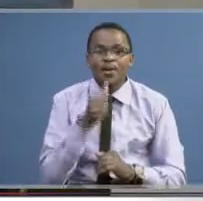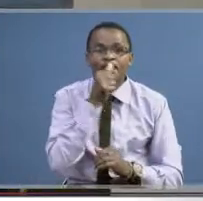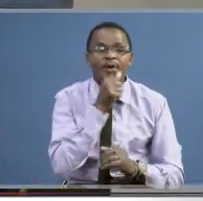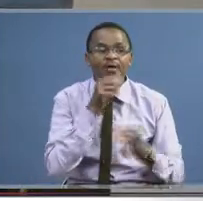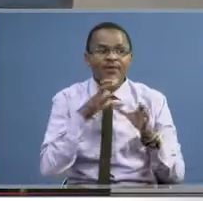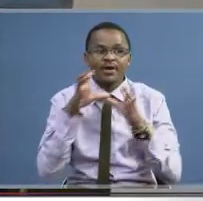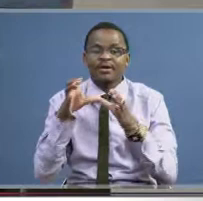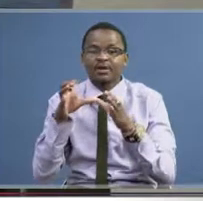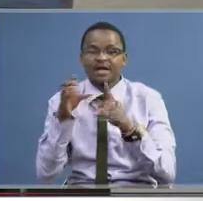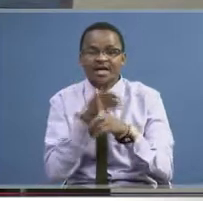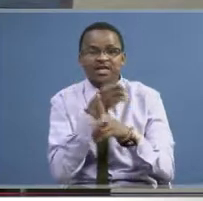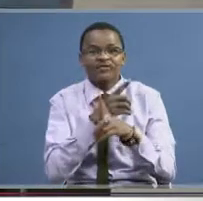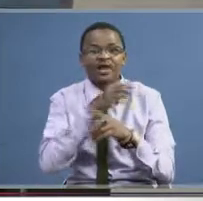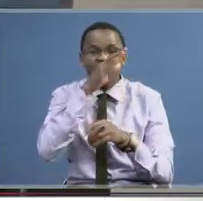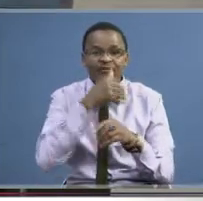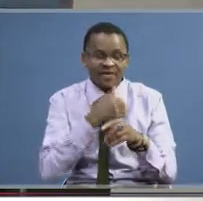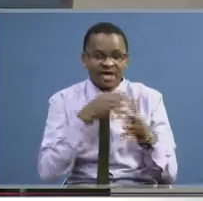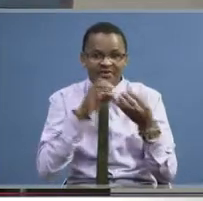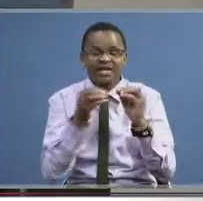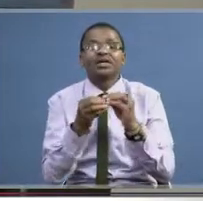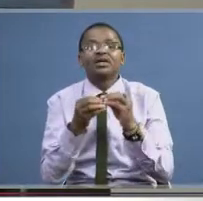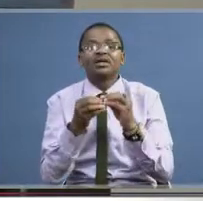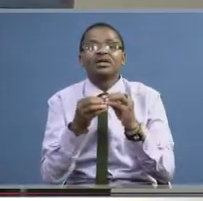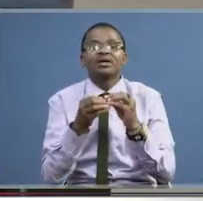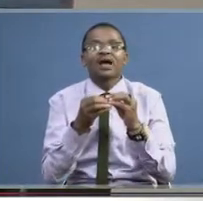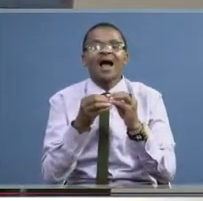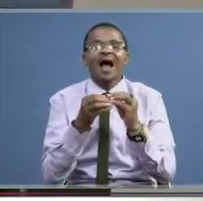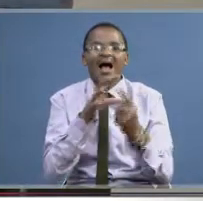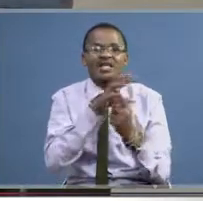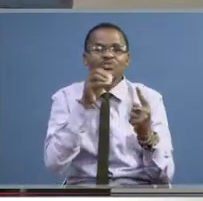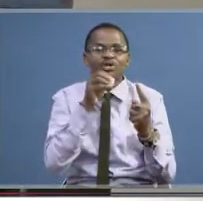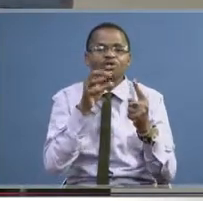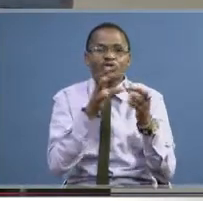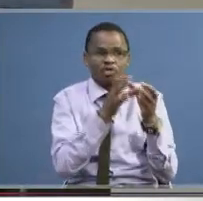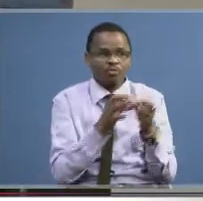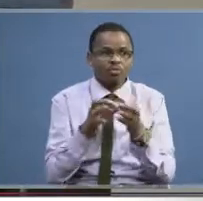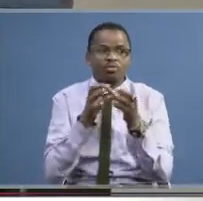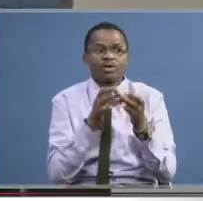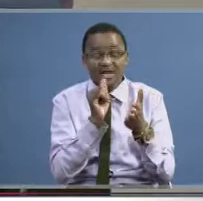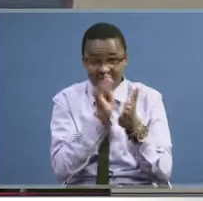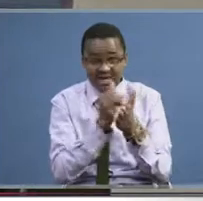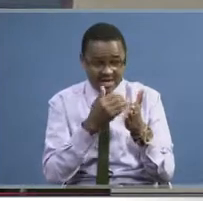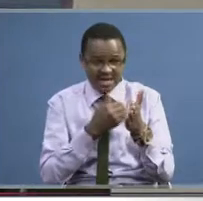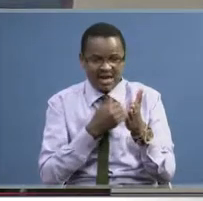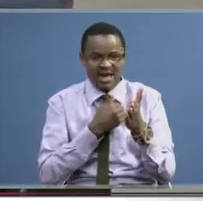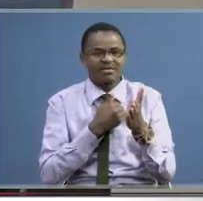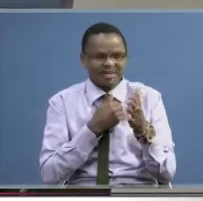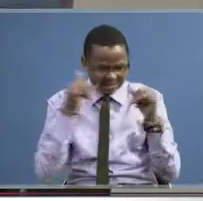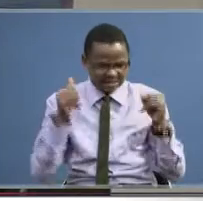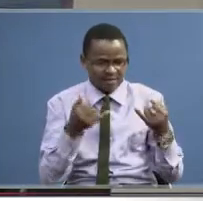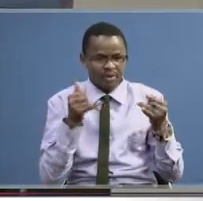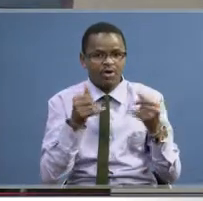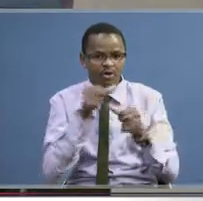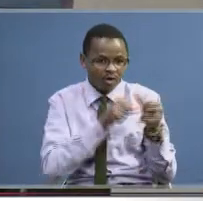sector at different levels, we have created a unique collaboration model that has inspired